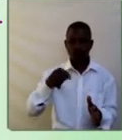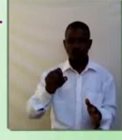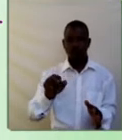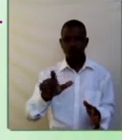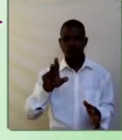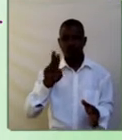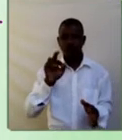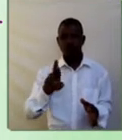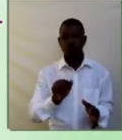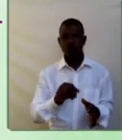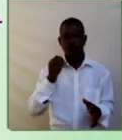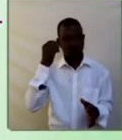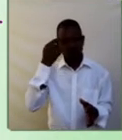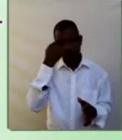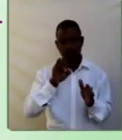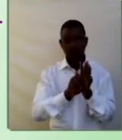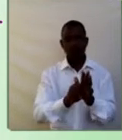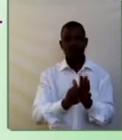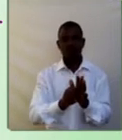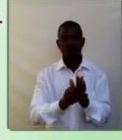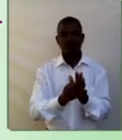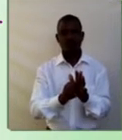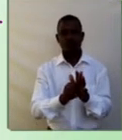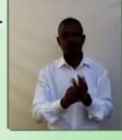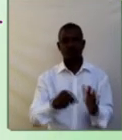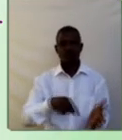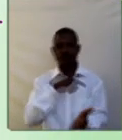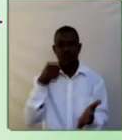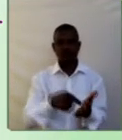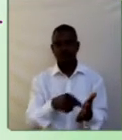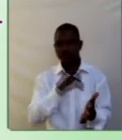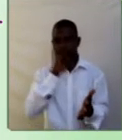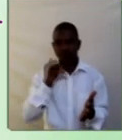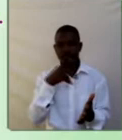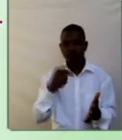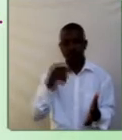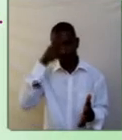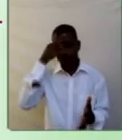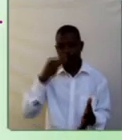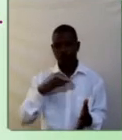plural. E.g., this is the ball.